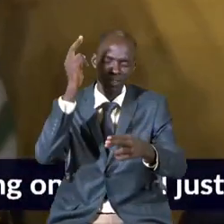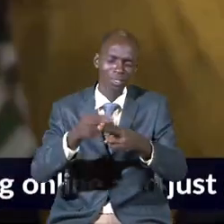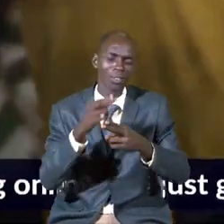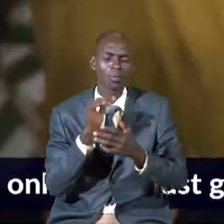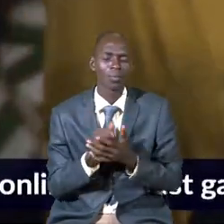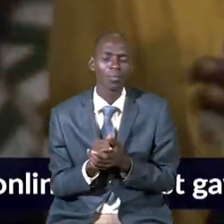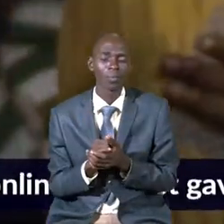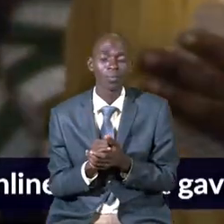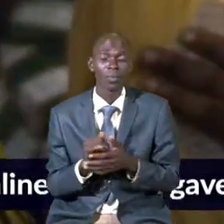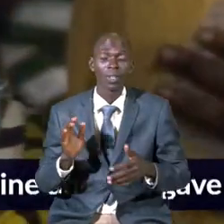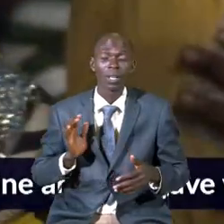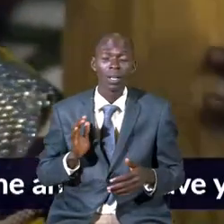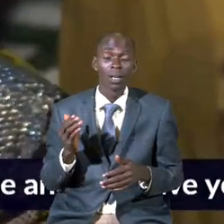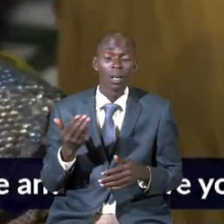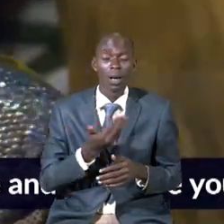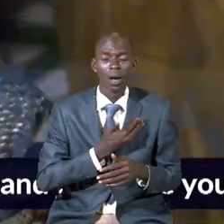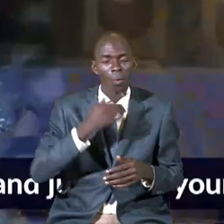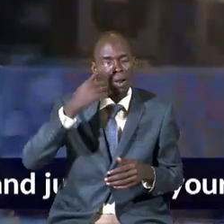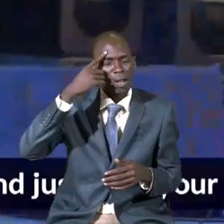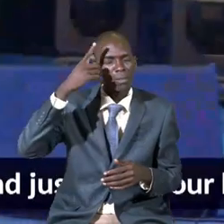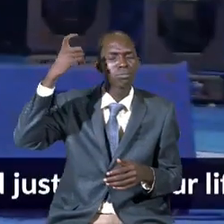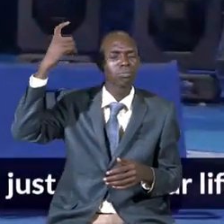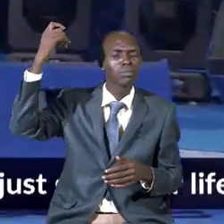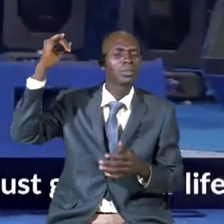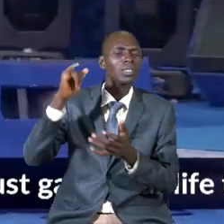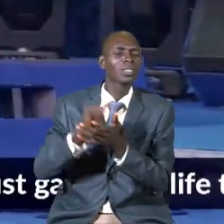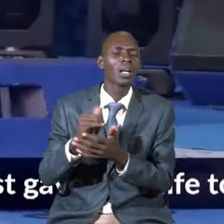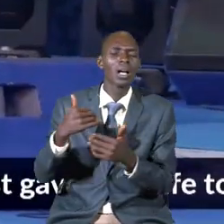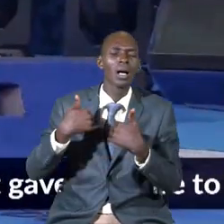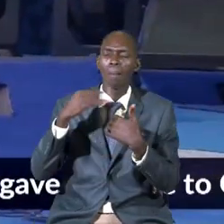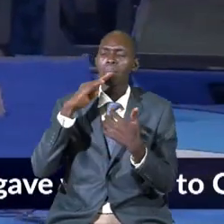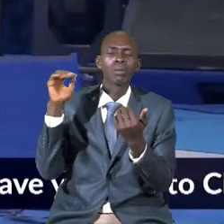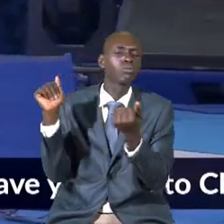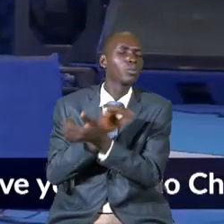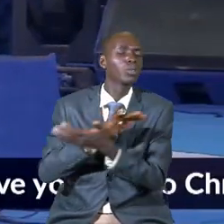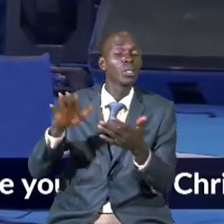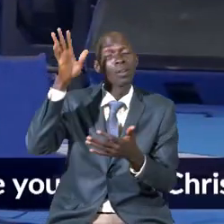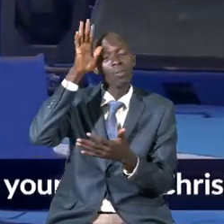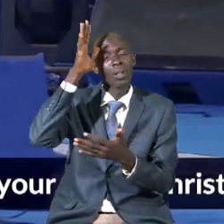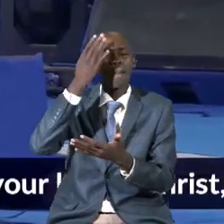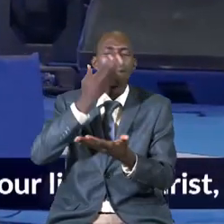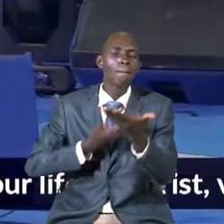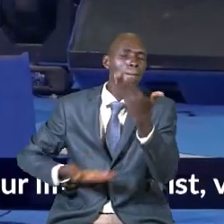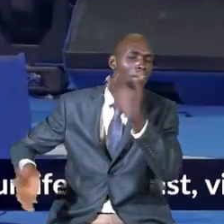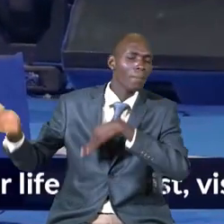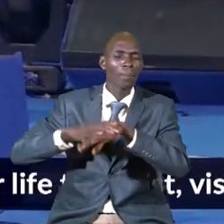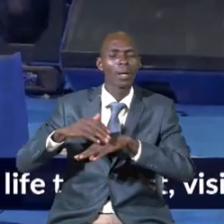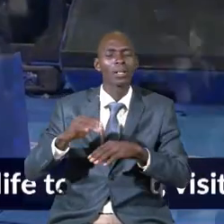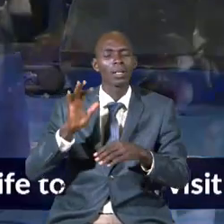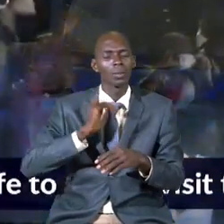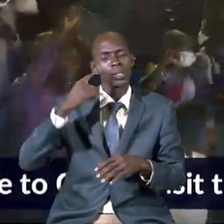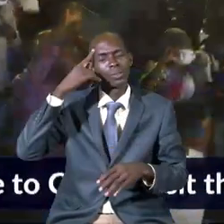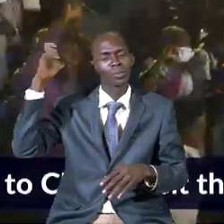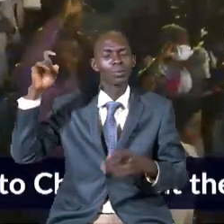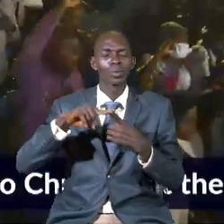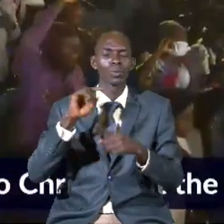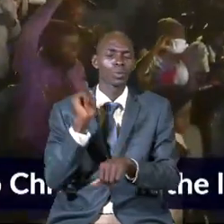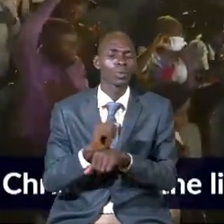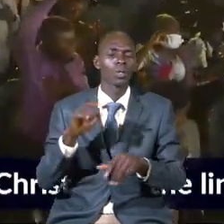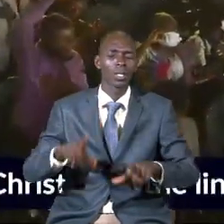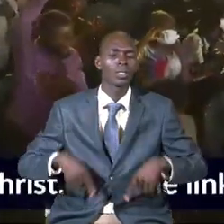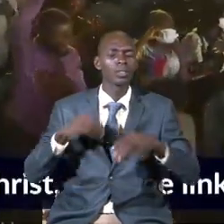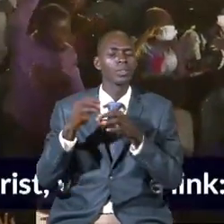our dreams that have been shattered father get them back together put them back